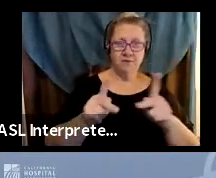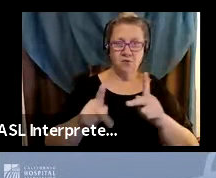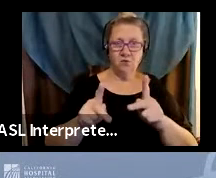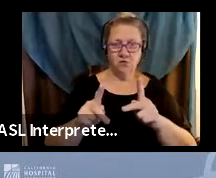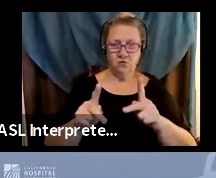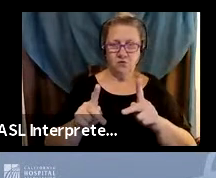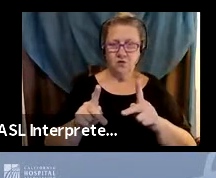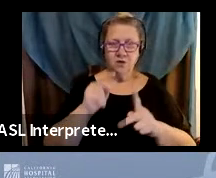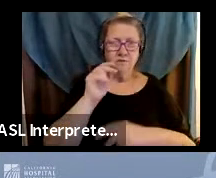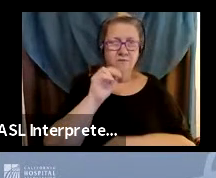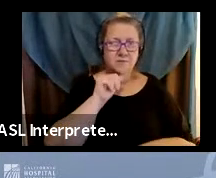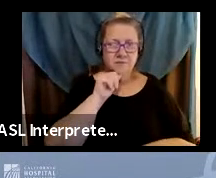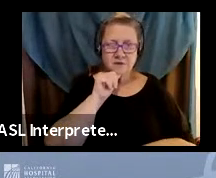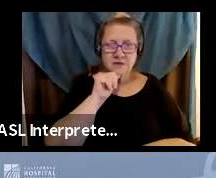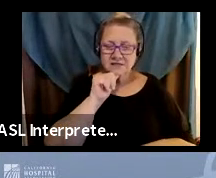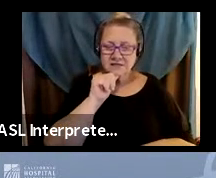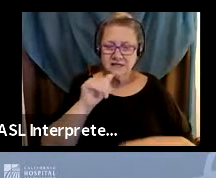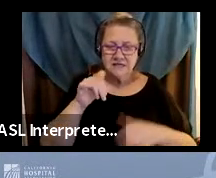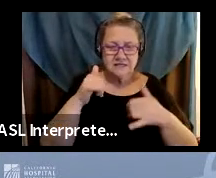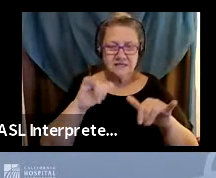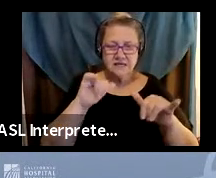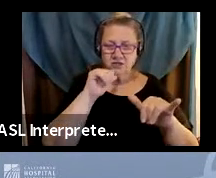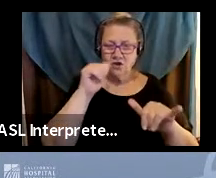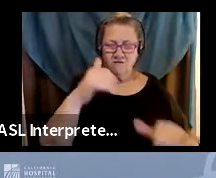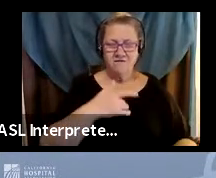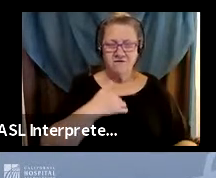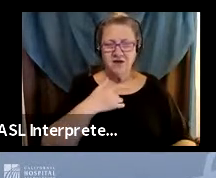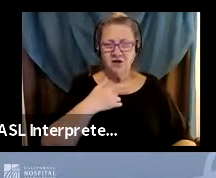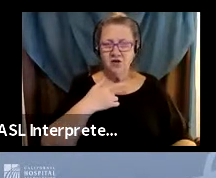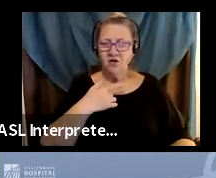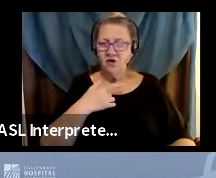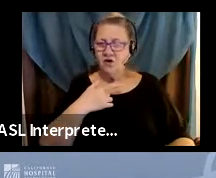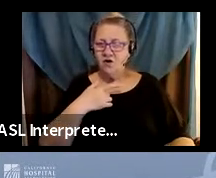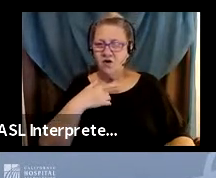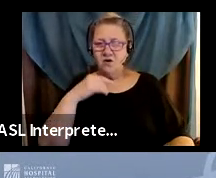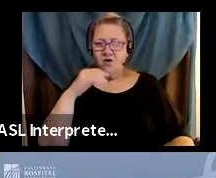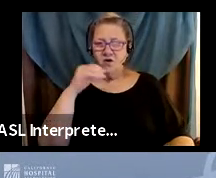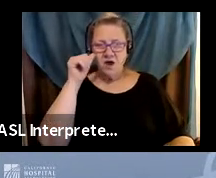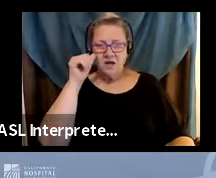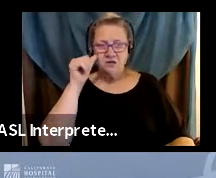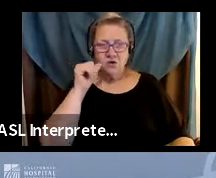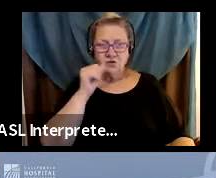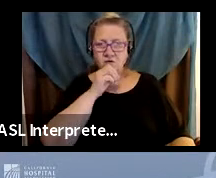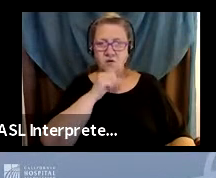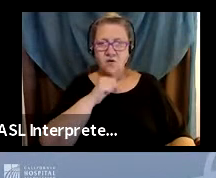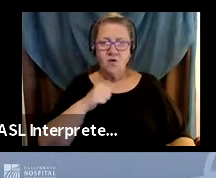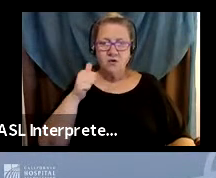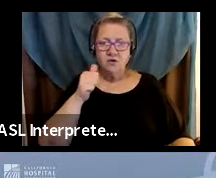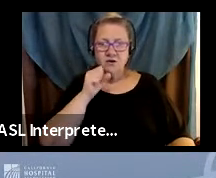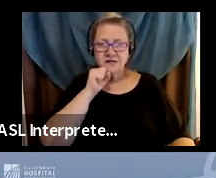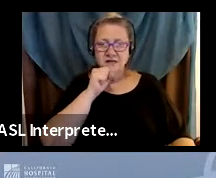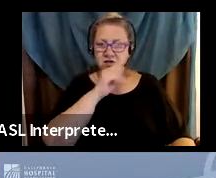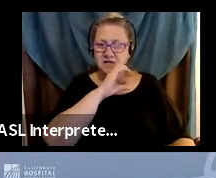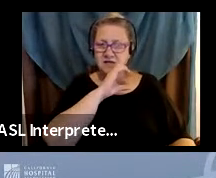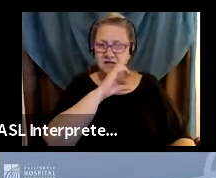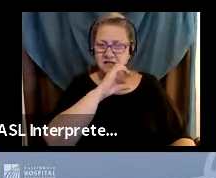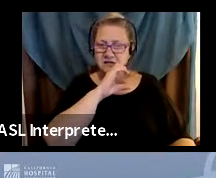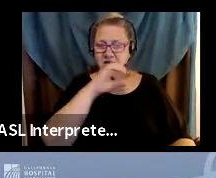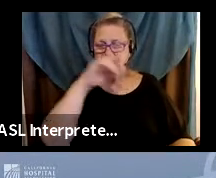still don't have any real concrete sense on a county by county level how older adults of color are faring, and